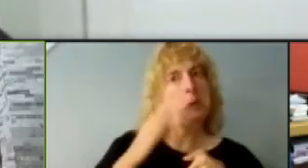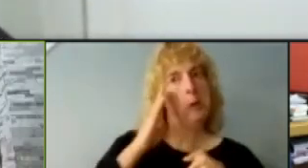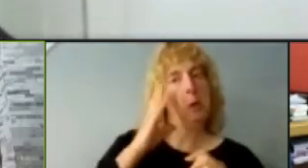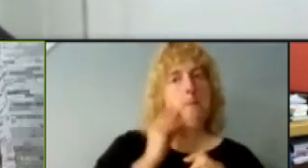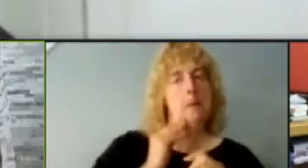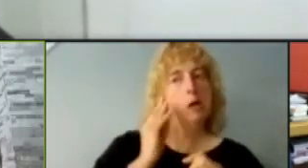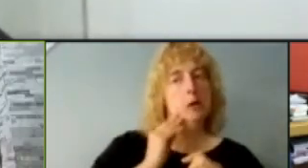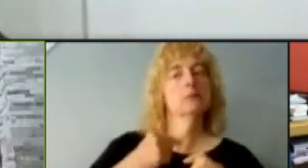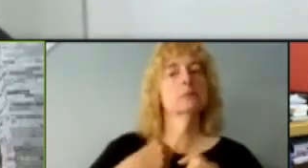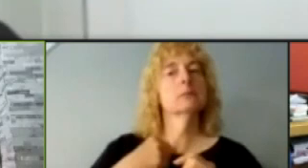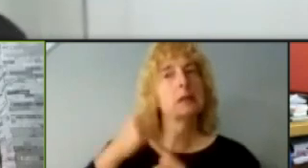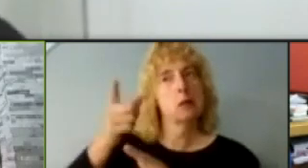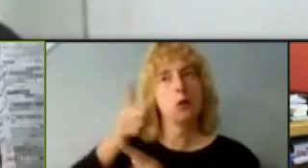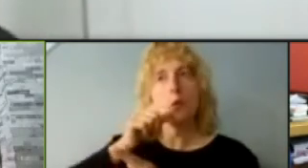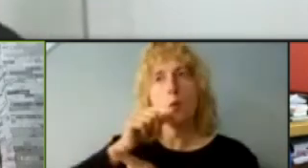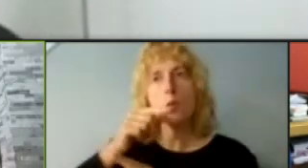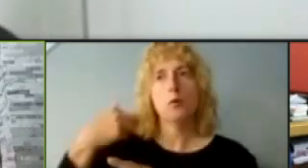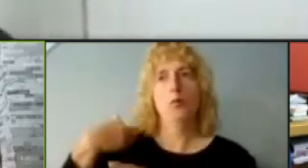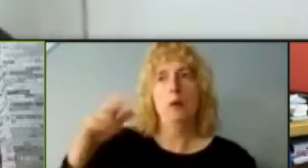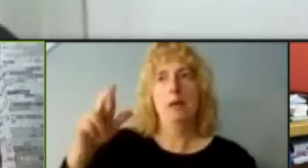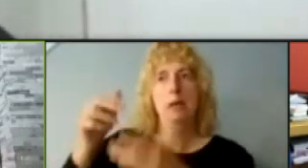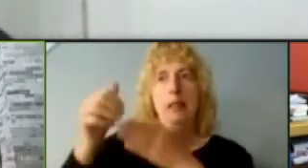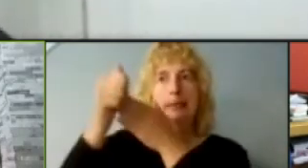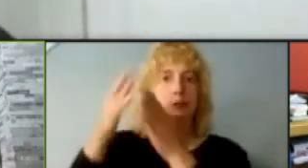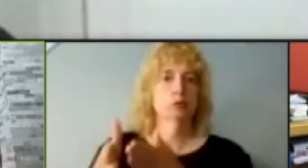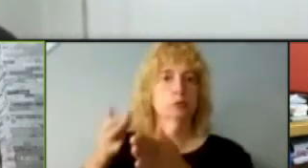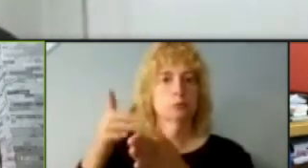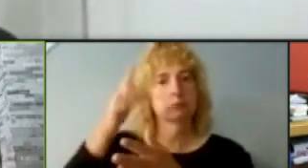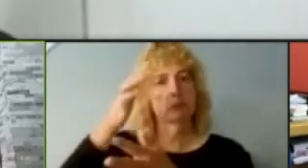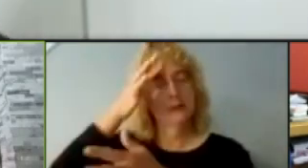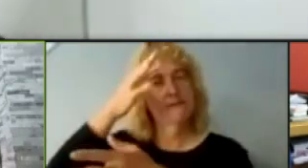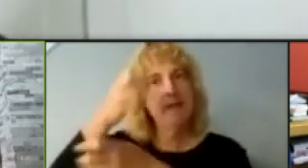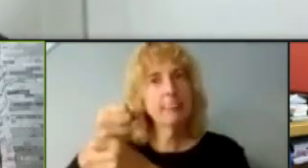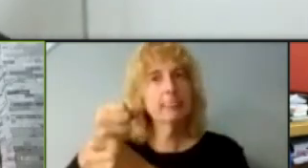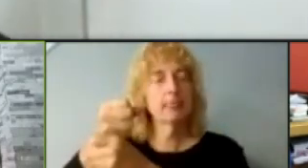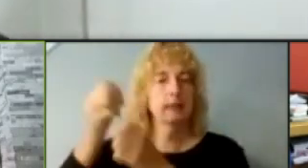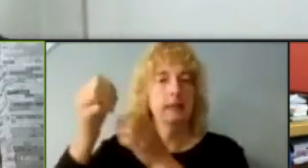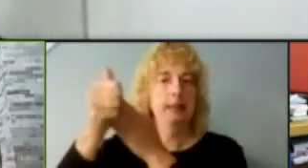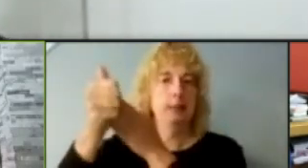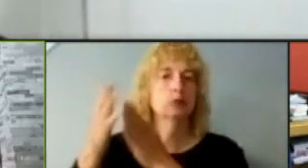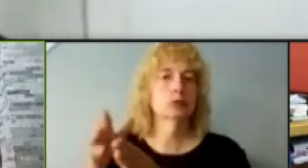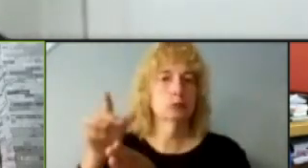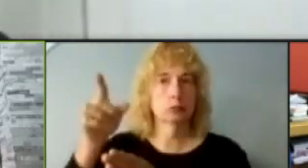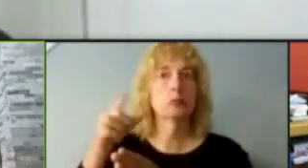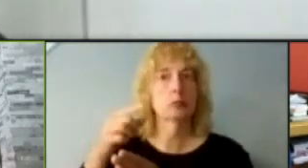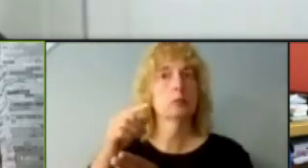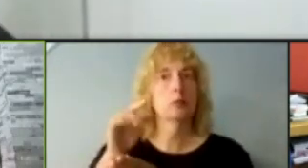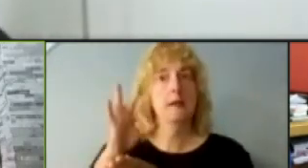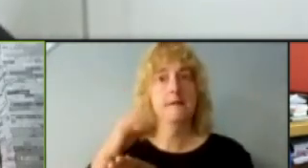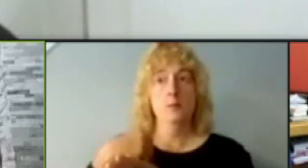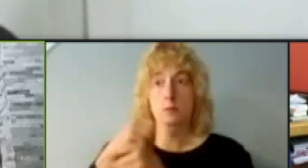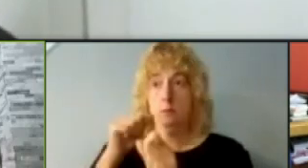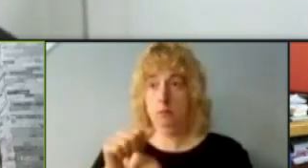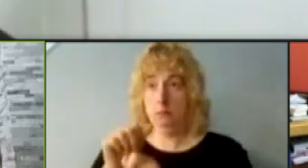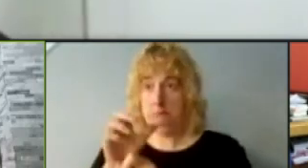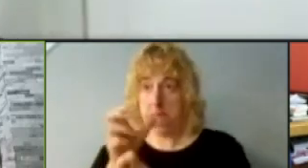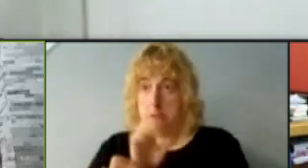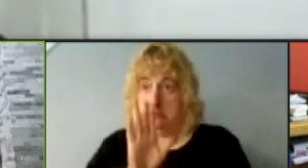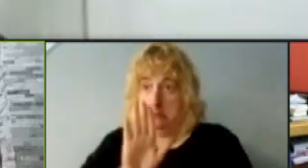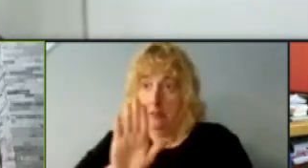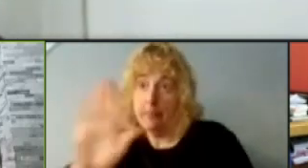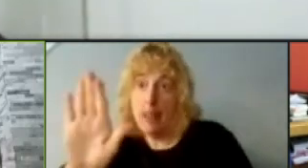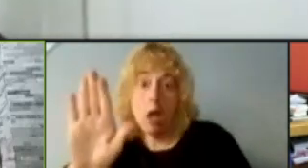can obtain the trust and get the faith leader to develop insight